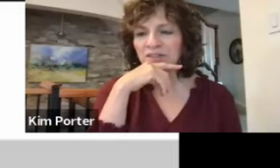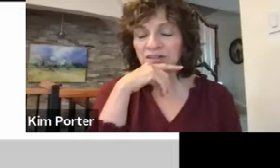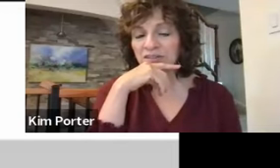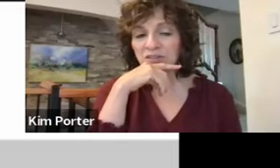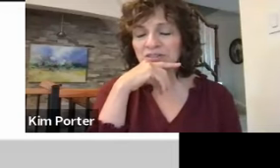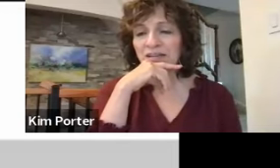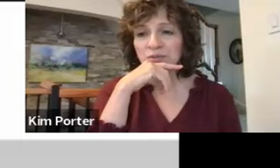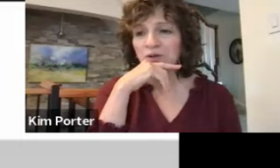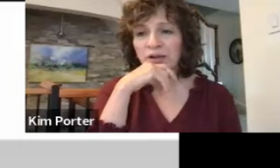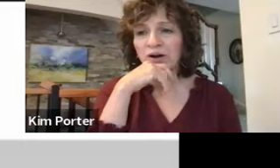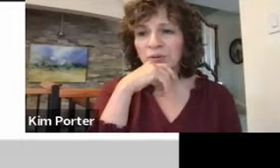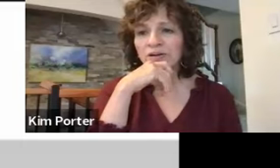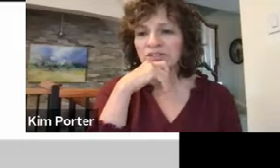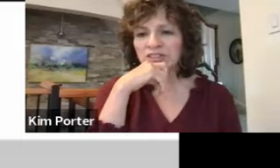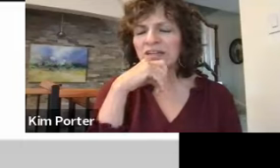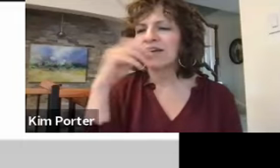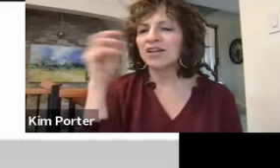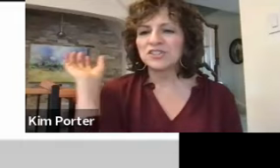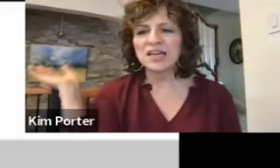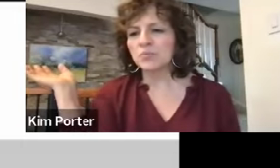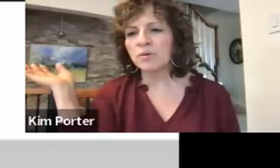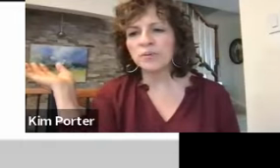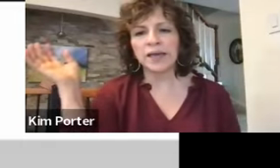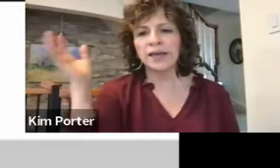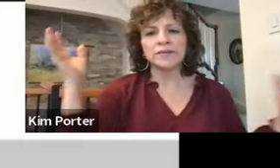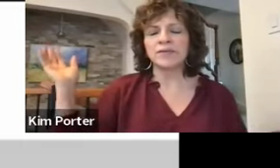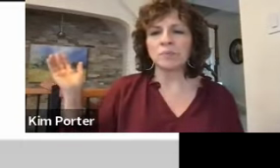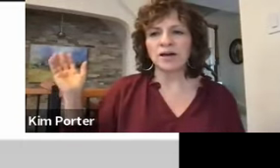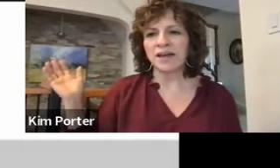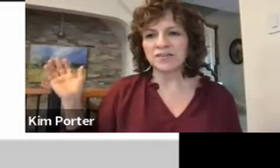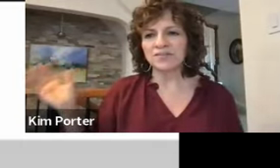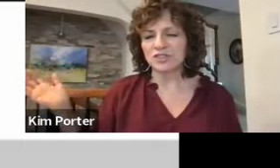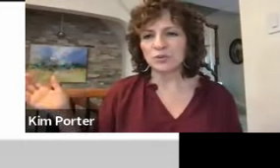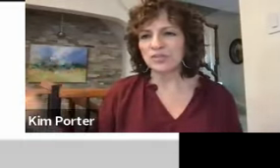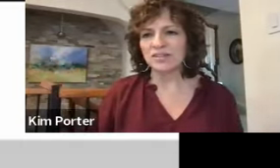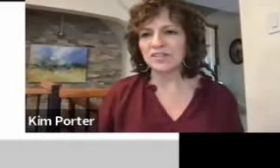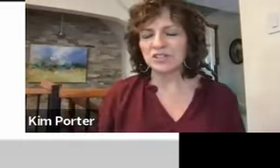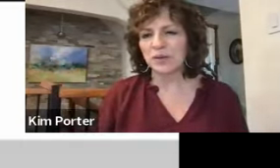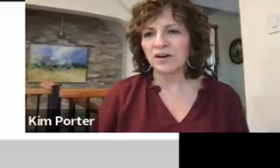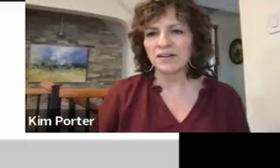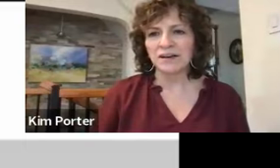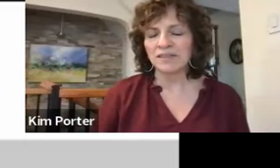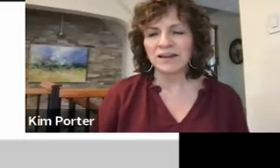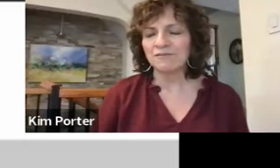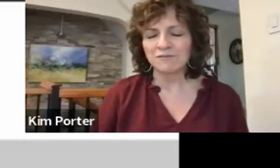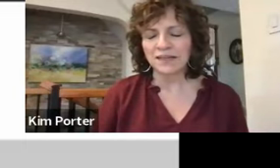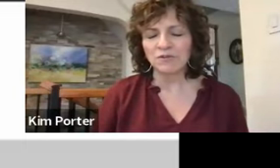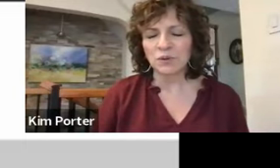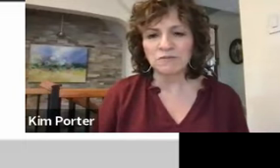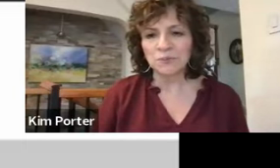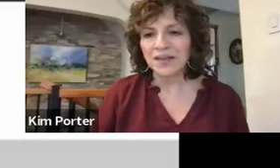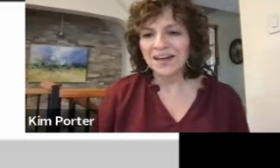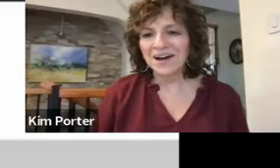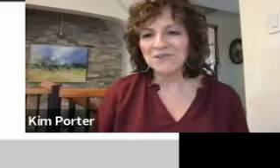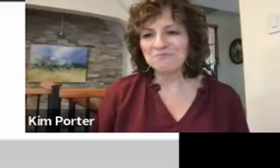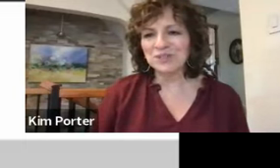age of indulgence, that is where we are. She has probably 80 some podcasts just recently that she's been on, and I think I've hit every one